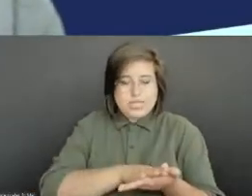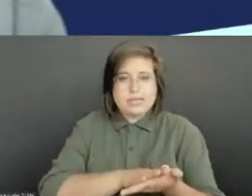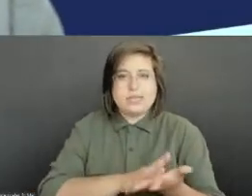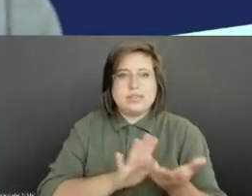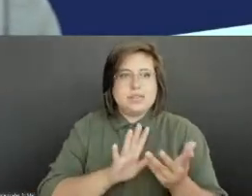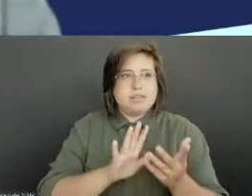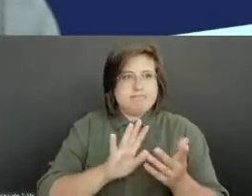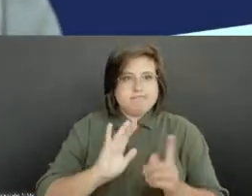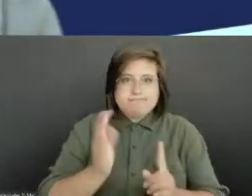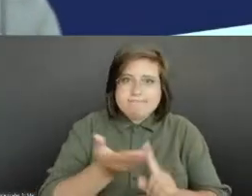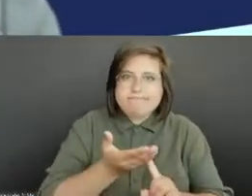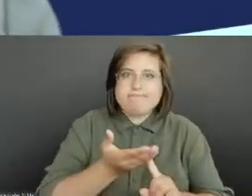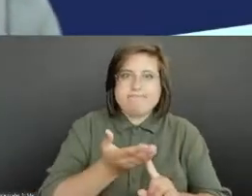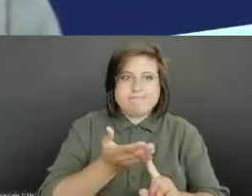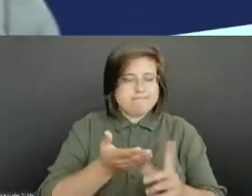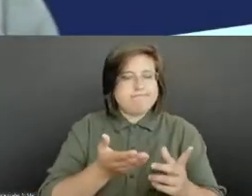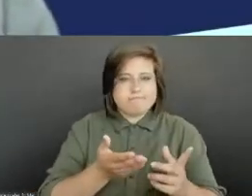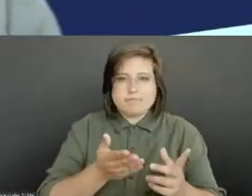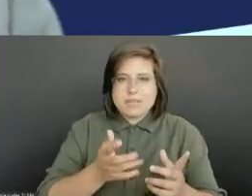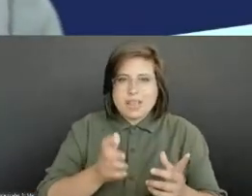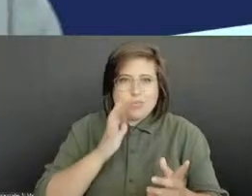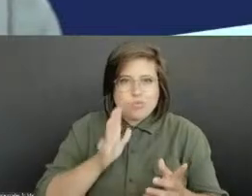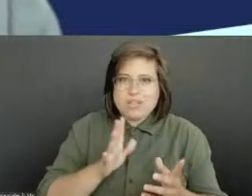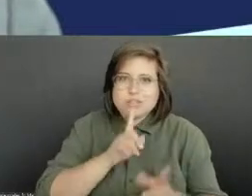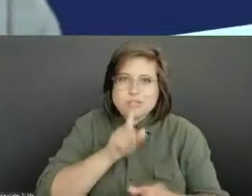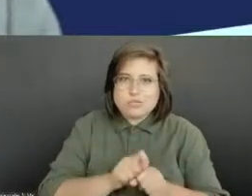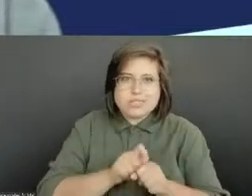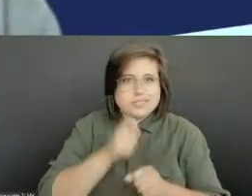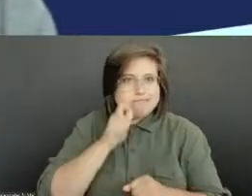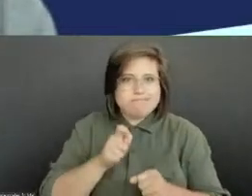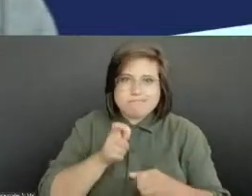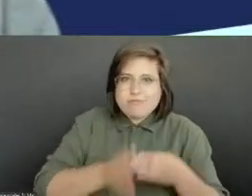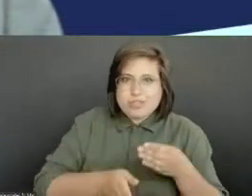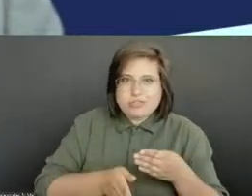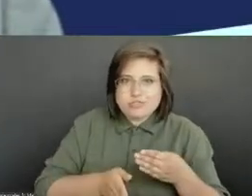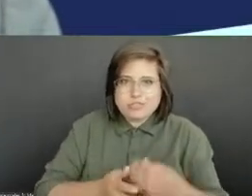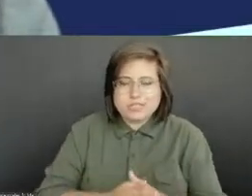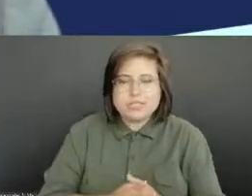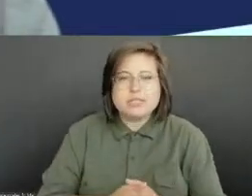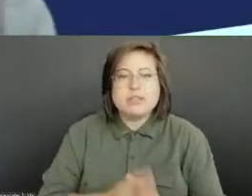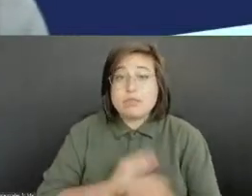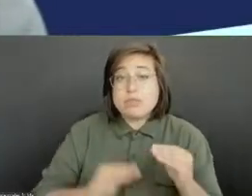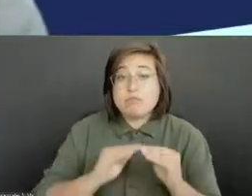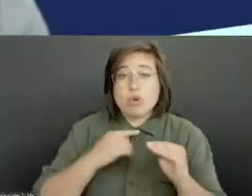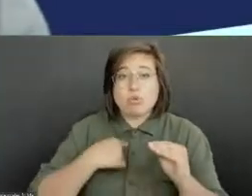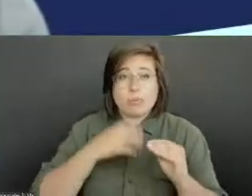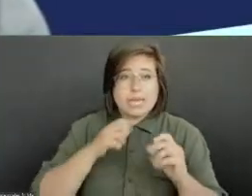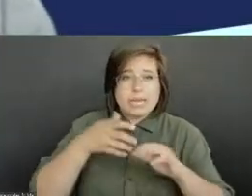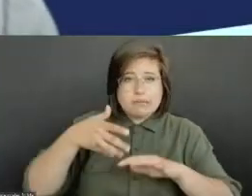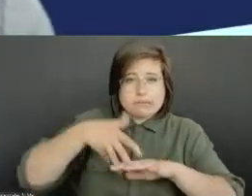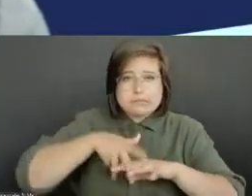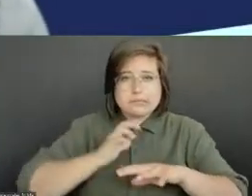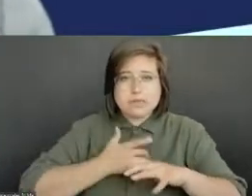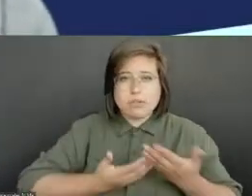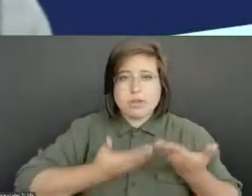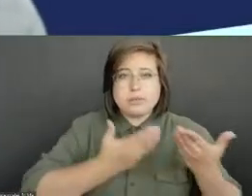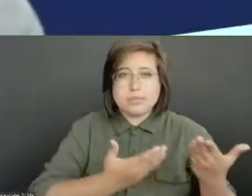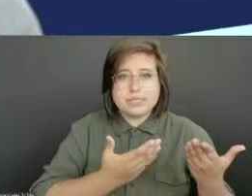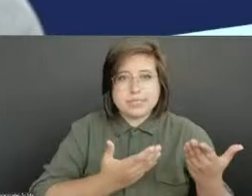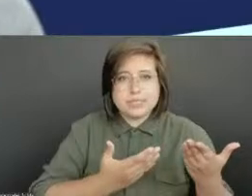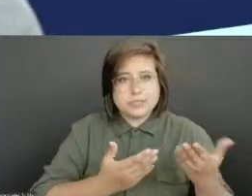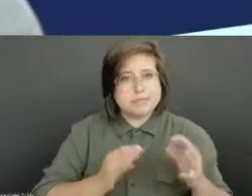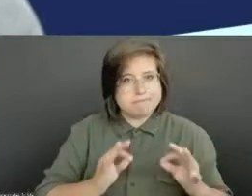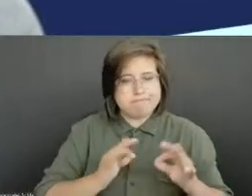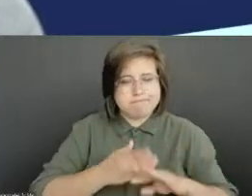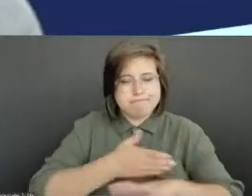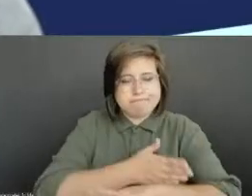done. So the more that we can do that in our recommendations, the more important it is. And the second one is just a note on language. I really